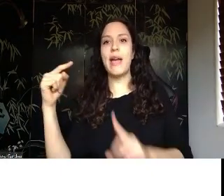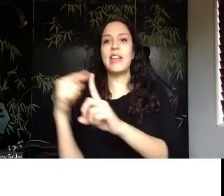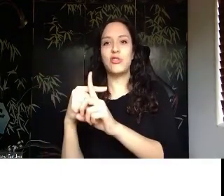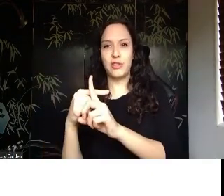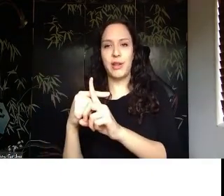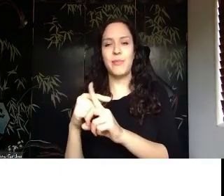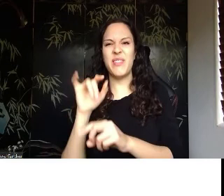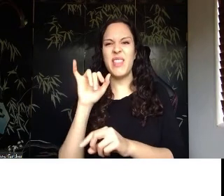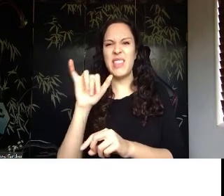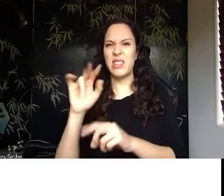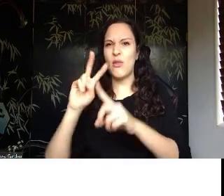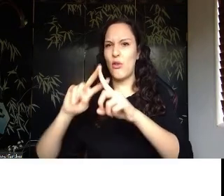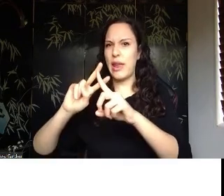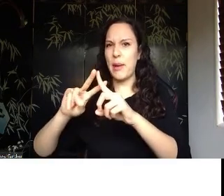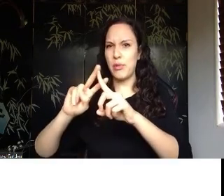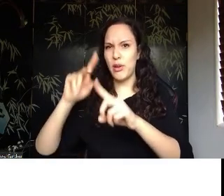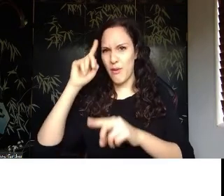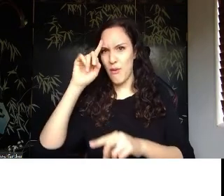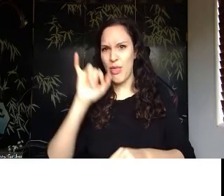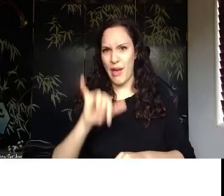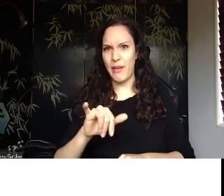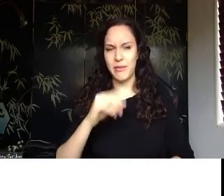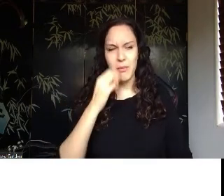language of an equation of a line.